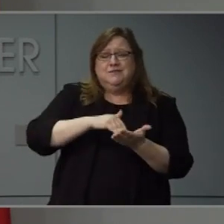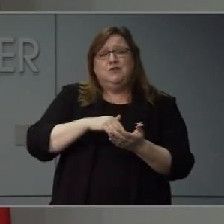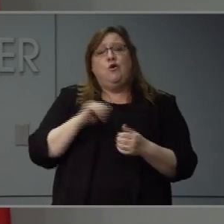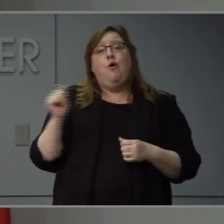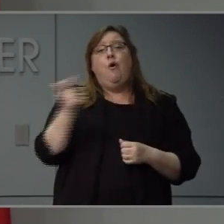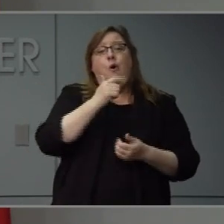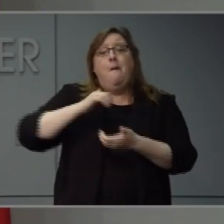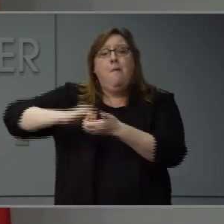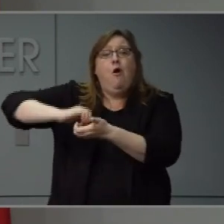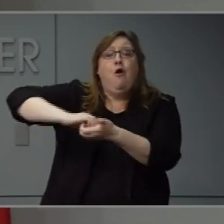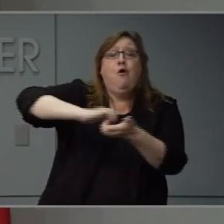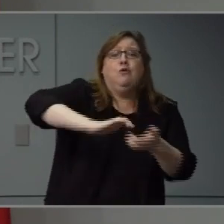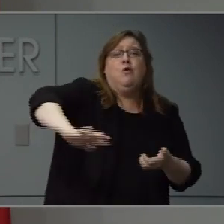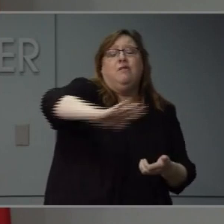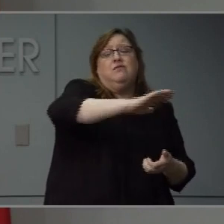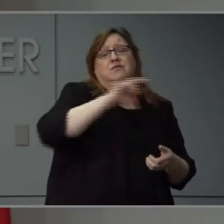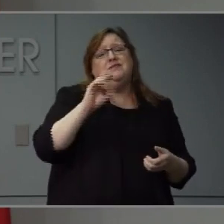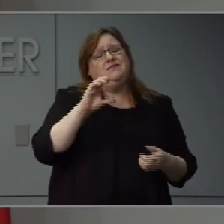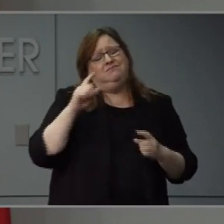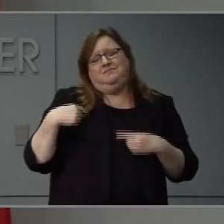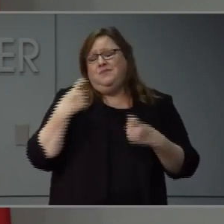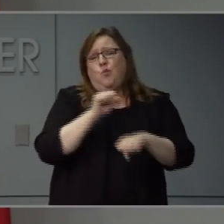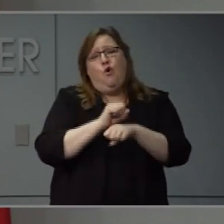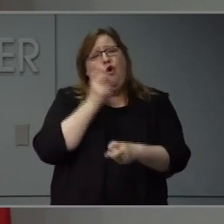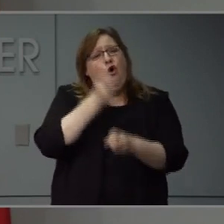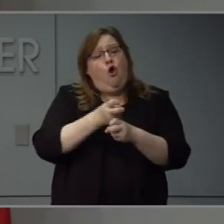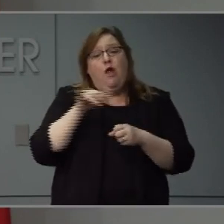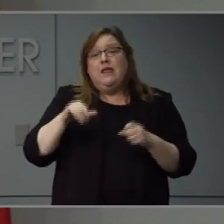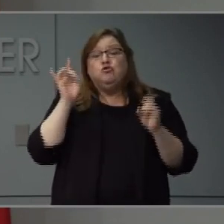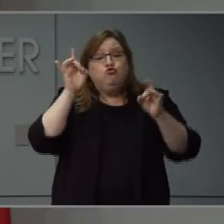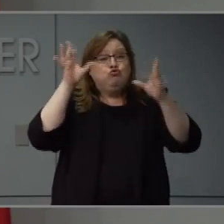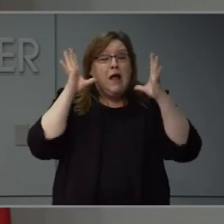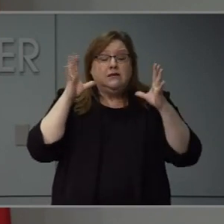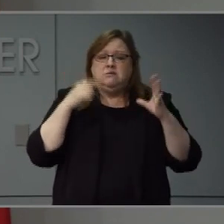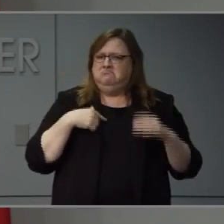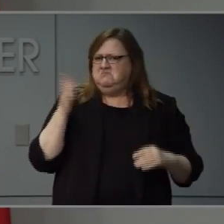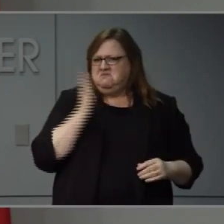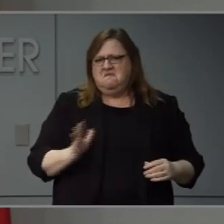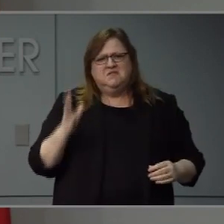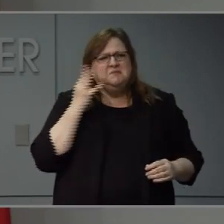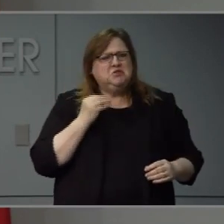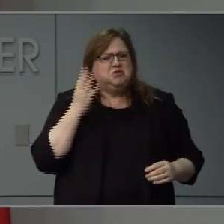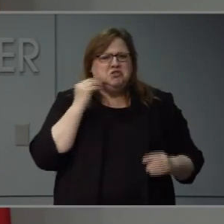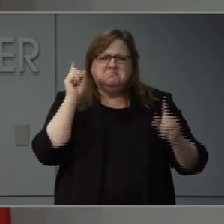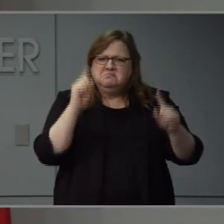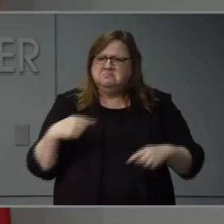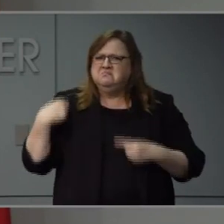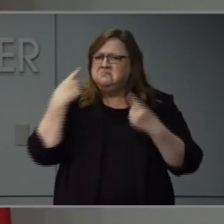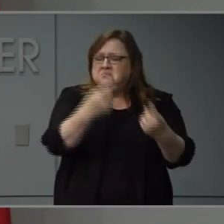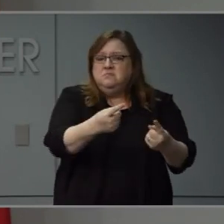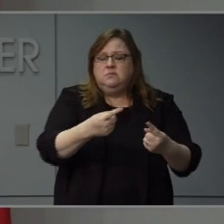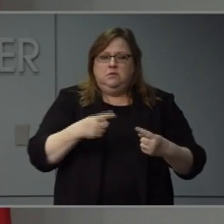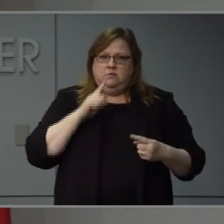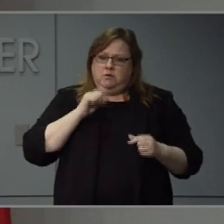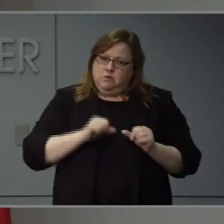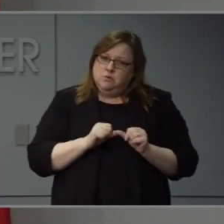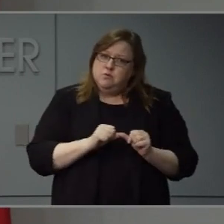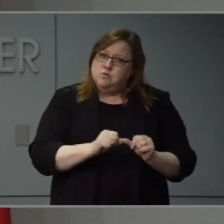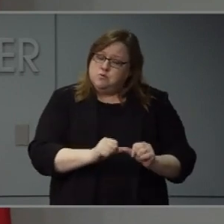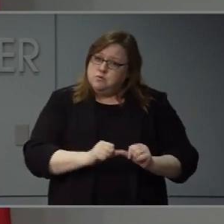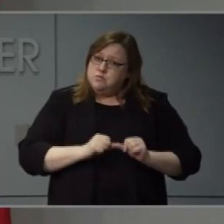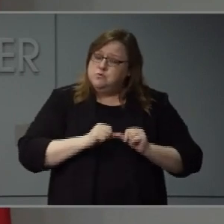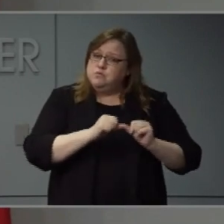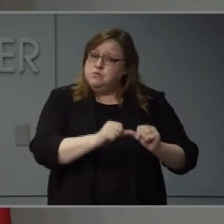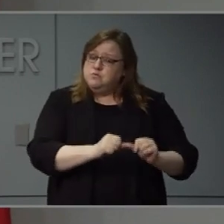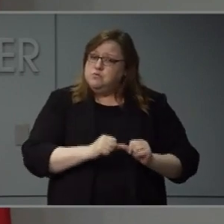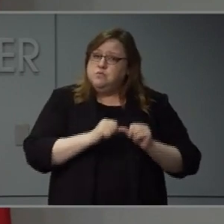across the state that have been working so hard on this. This is like a crisis that we have not seen before. It has gone longer than any other